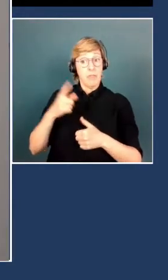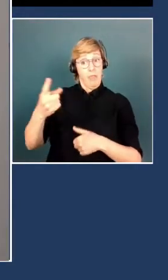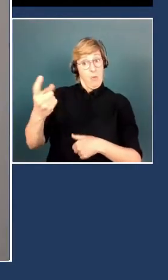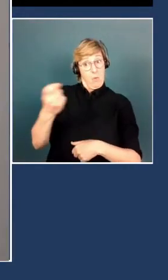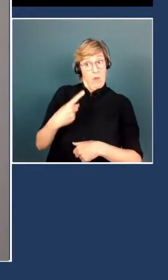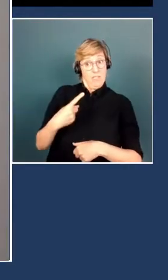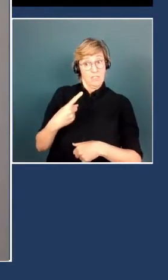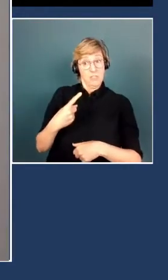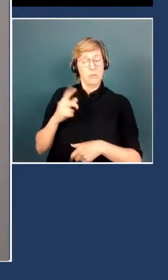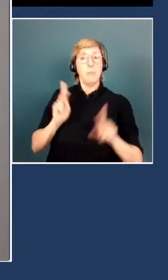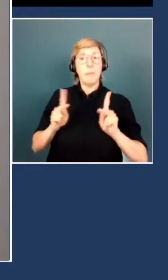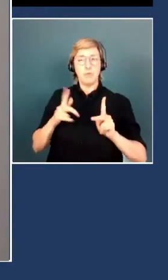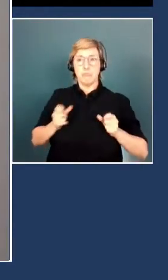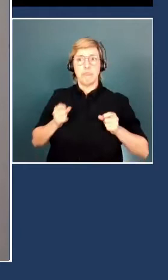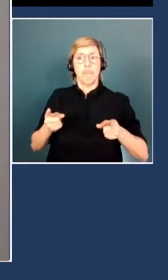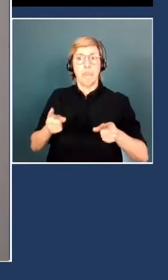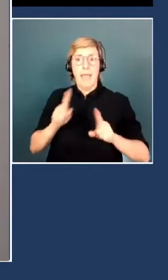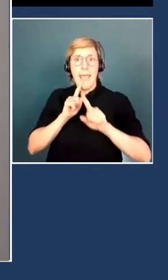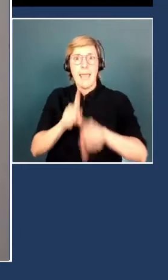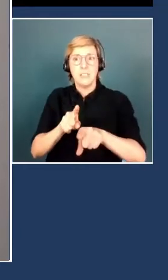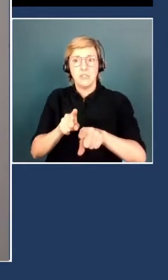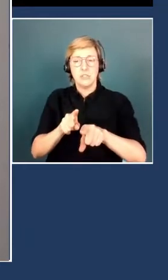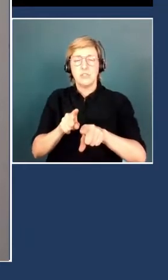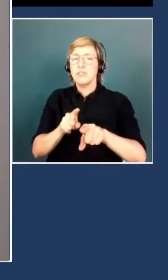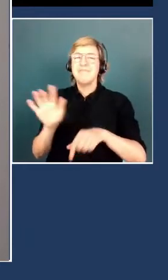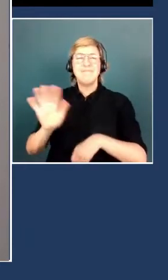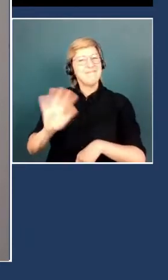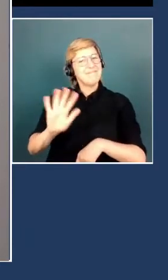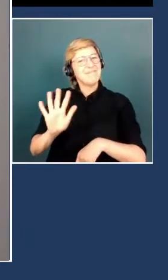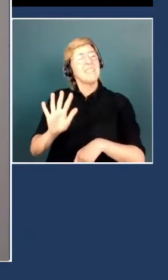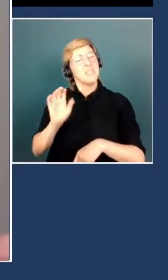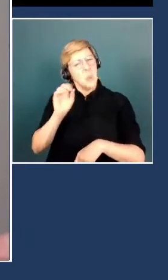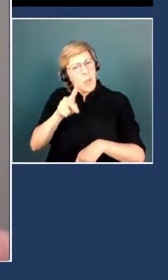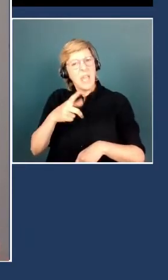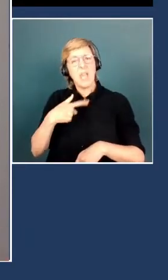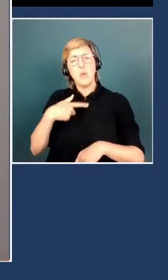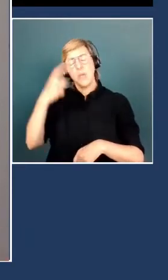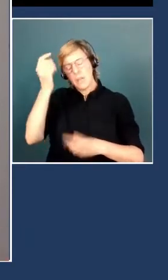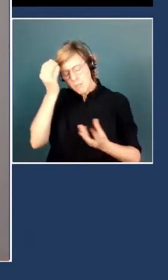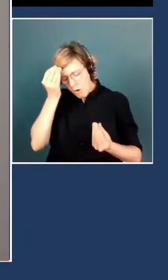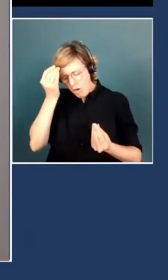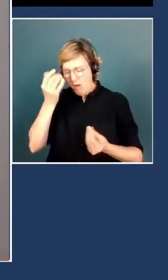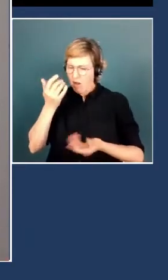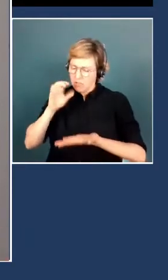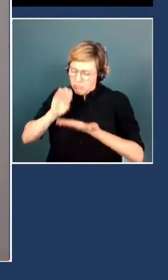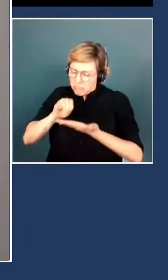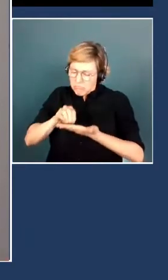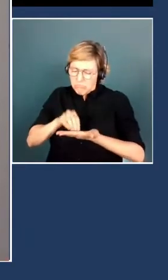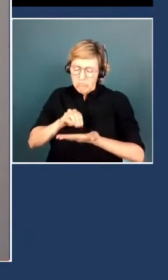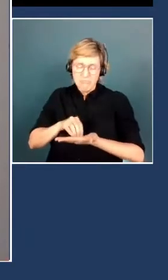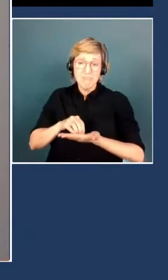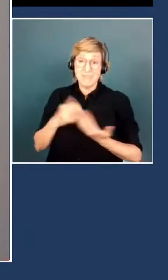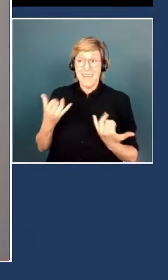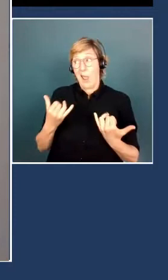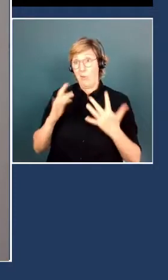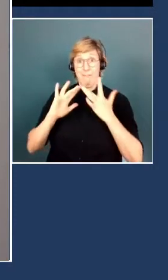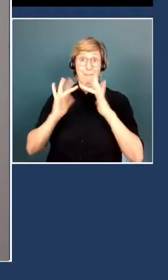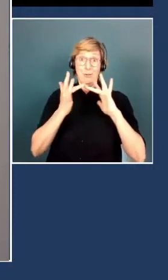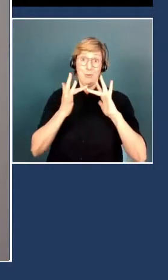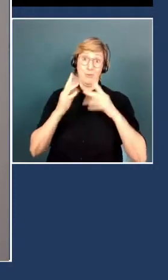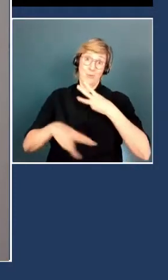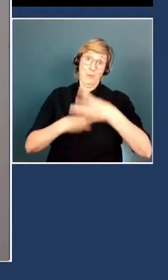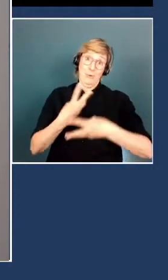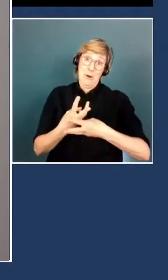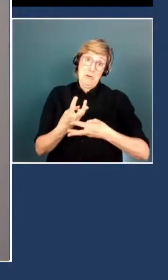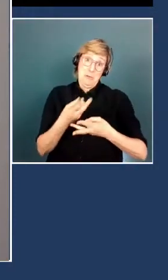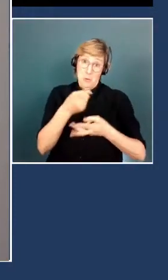to pause, take that moment. You maybe write it down, or it's a virtual world now for a lot of people. So you can even have them